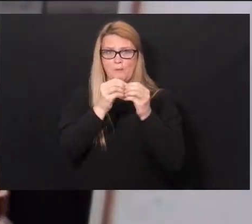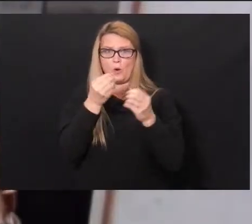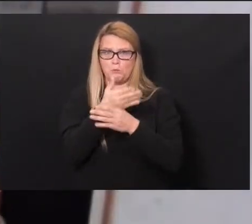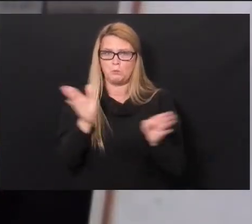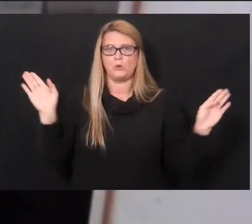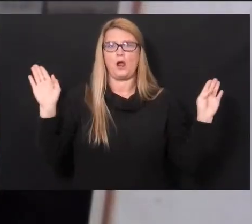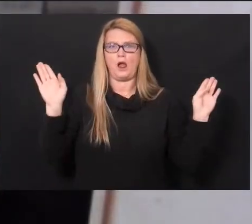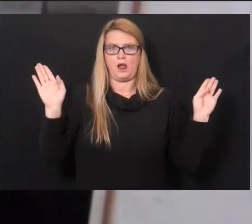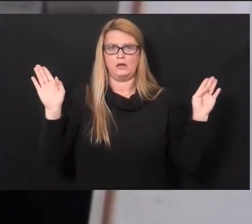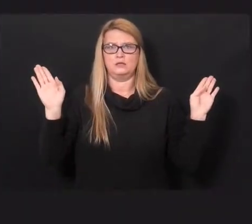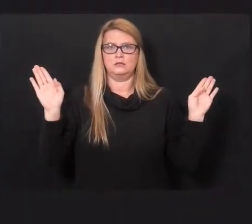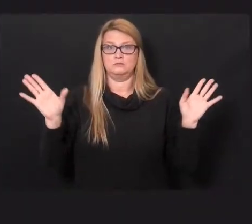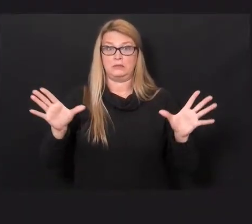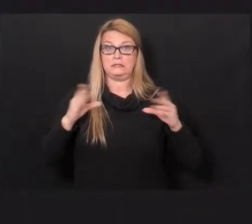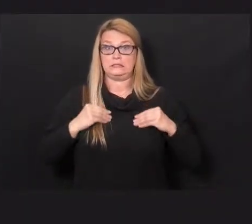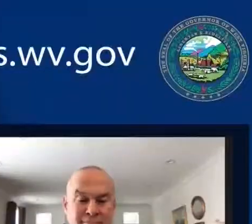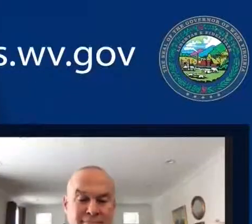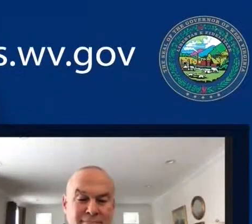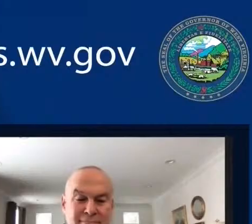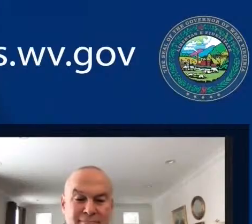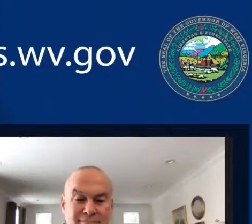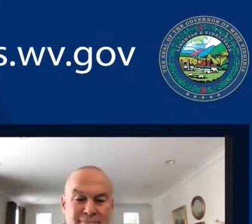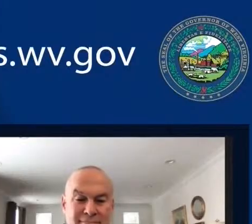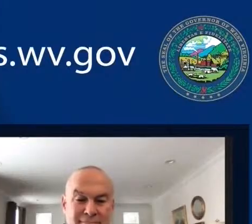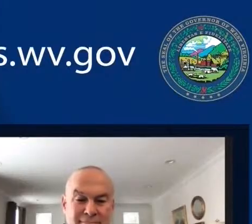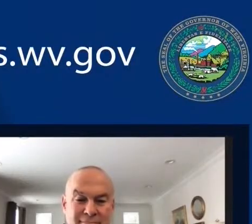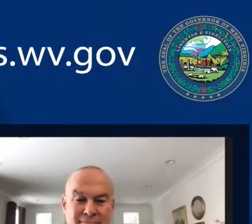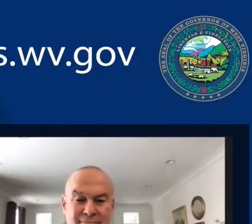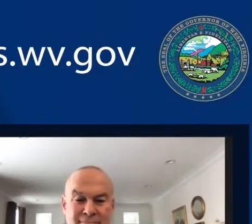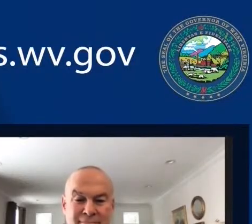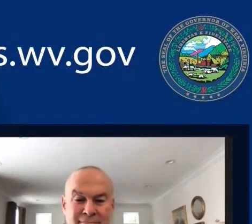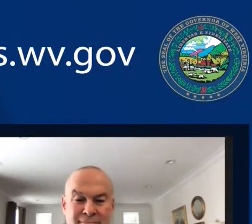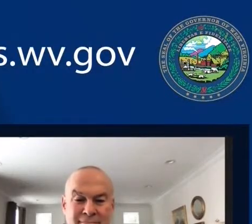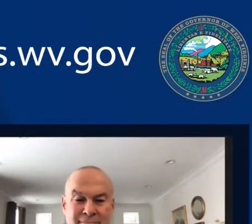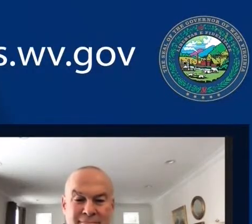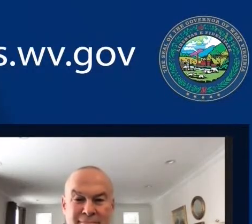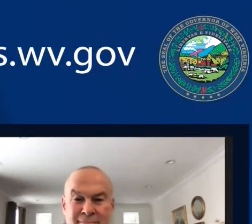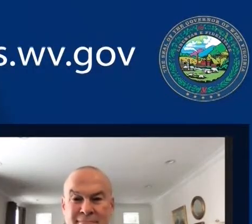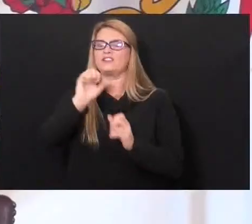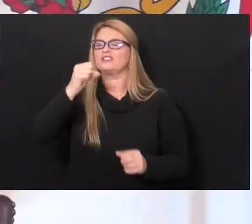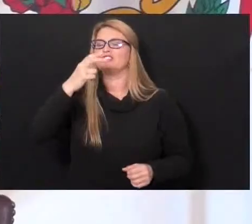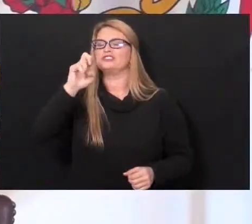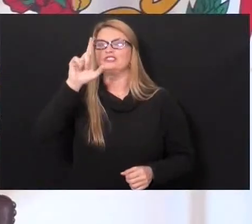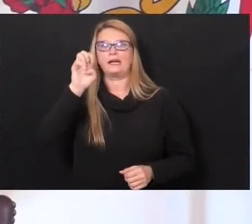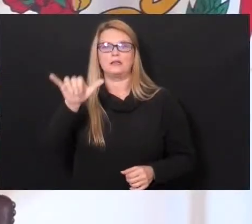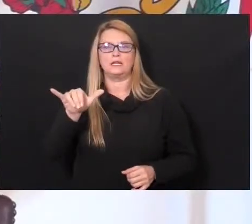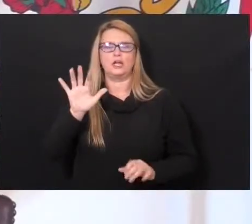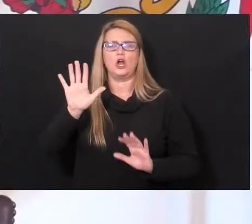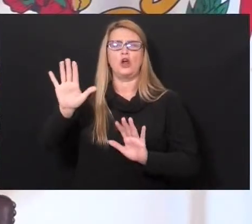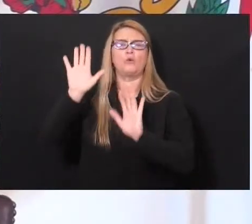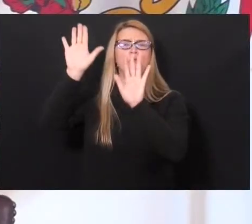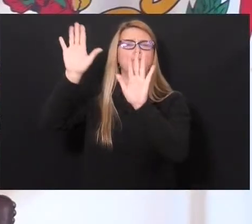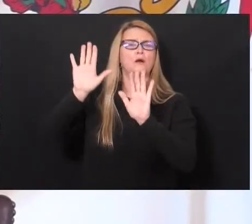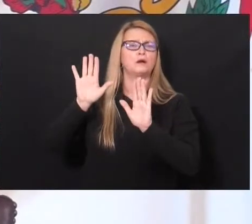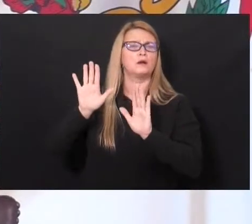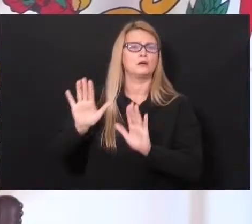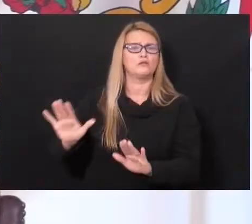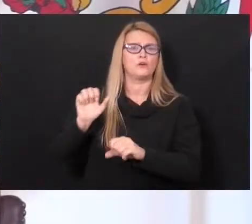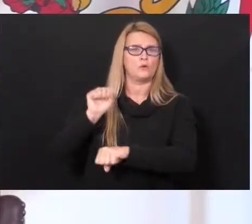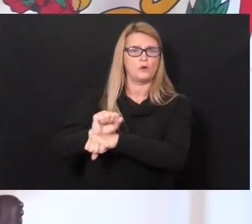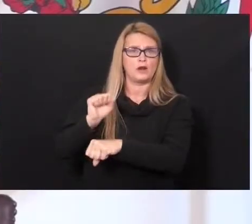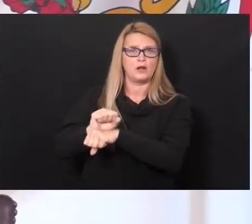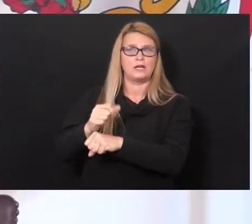you. Well, I have not spoken directly to Shelley. Shelley does phenomenal work, and